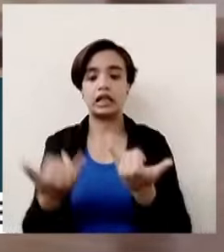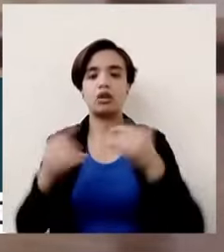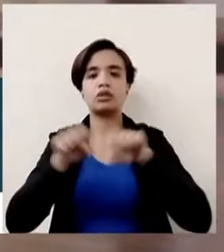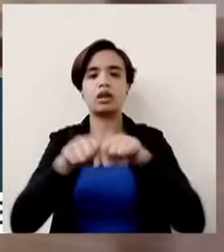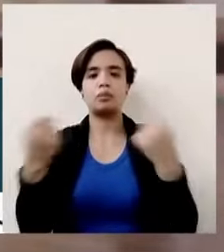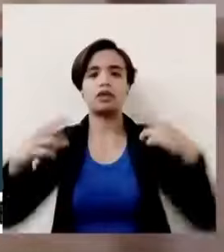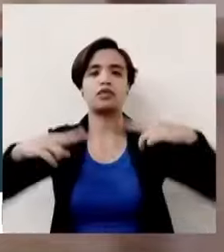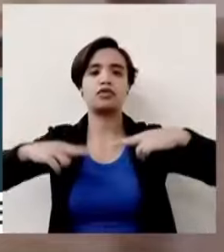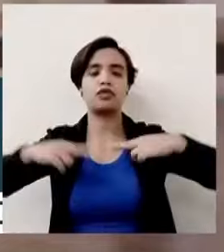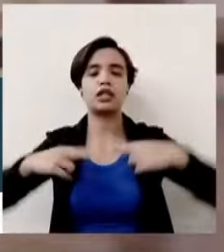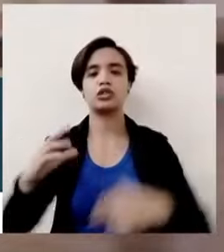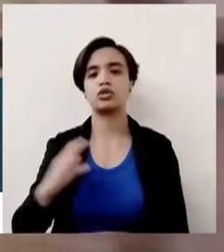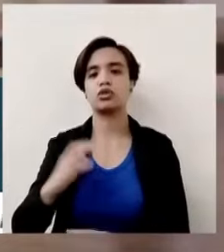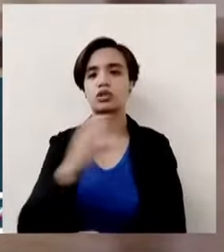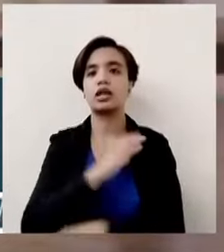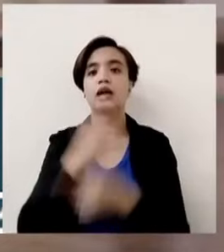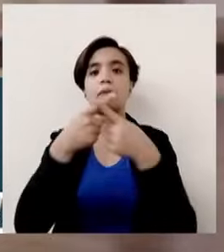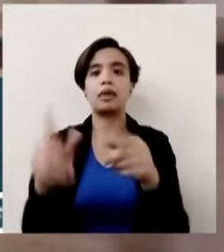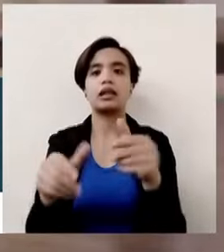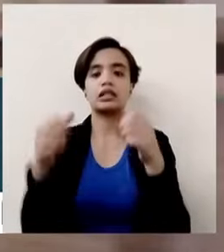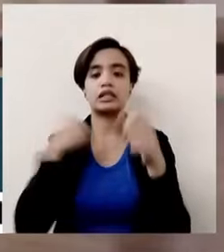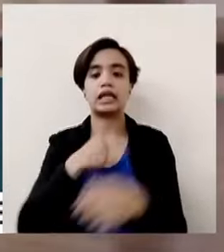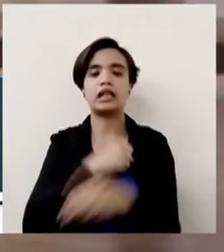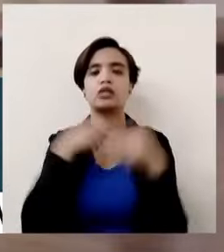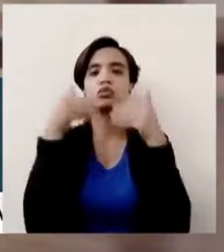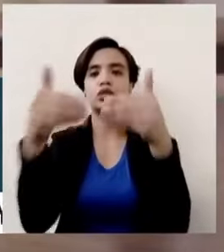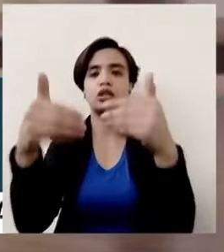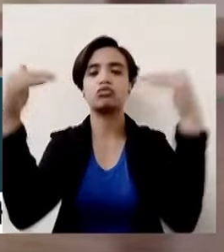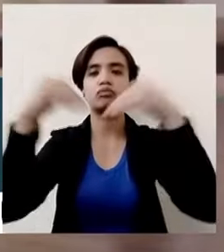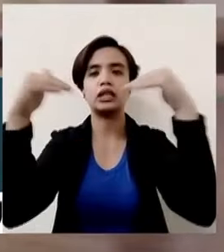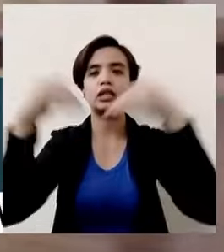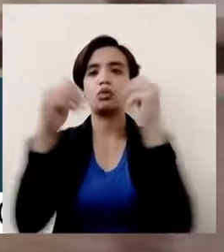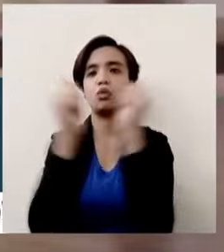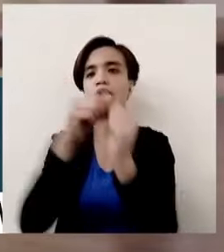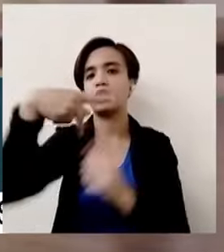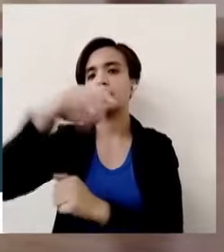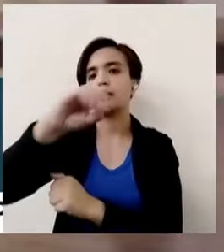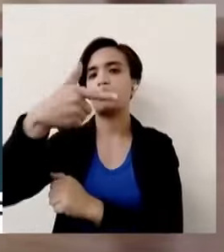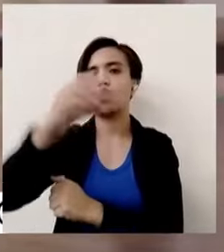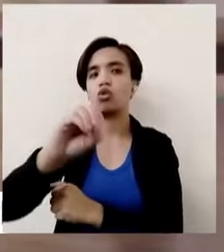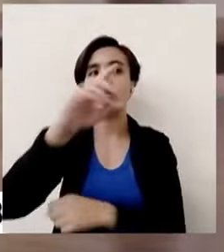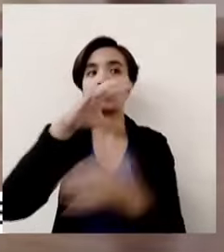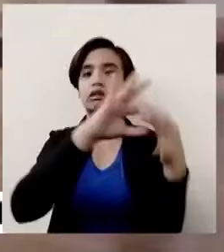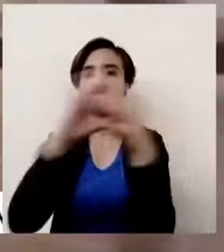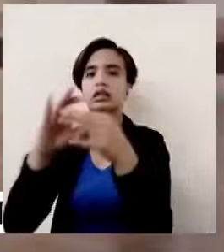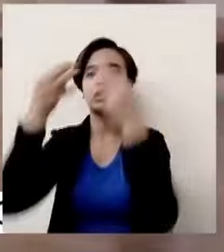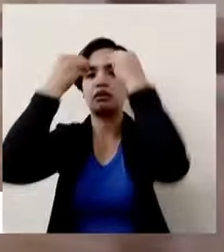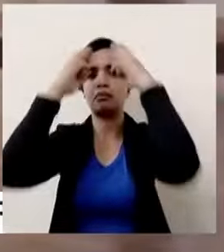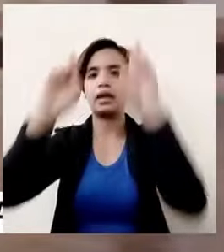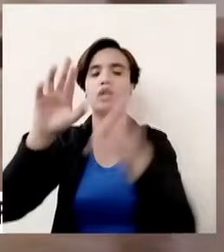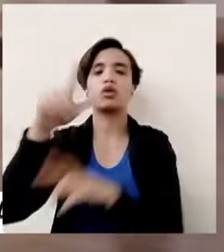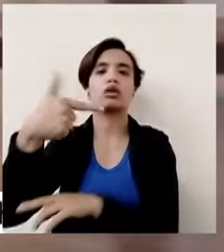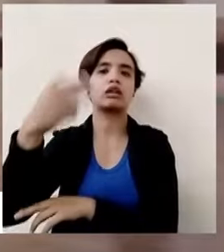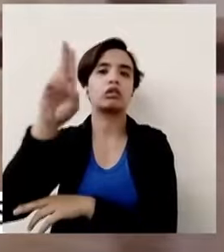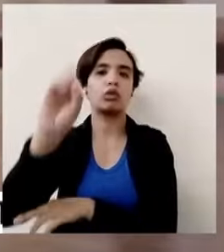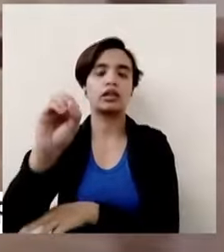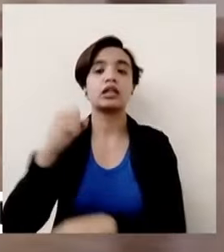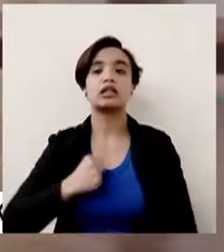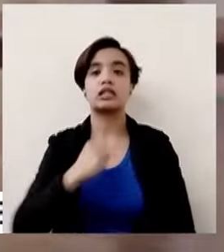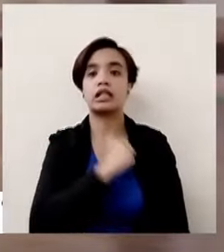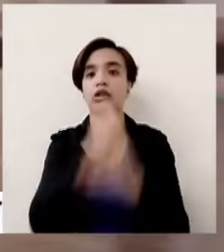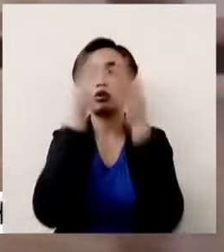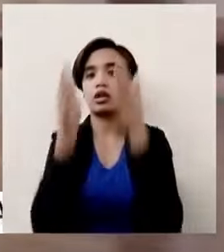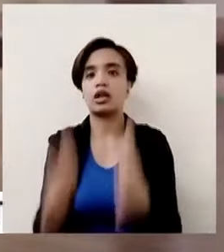with its hearing on the illegal pogos in Bamban Tarlac and their possible connection to Mayor Alice Go. Senators will also have a